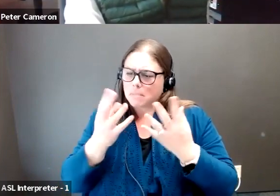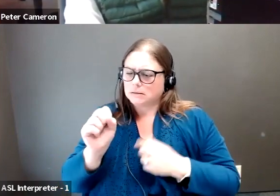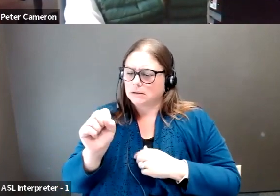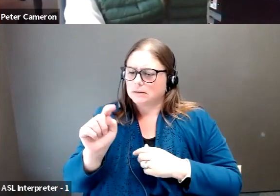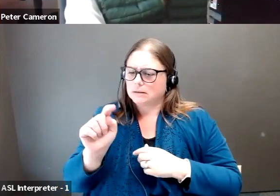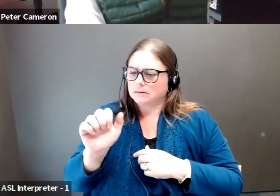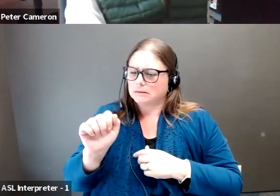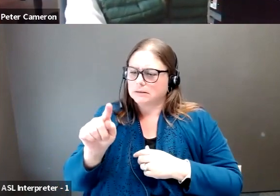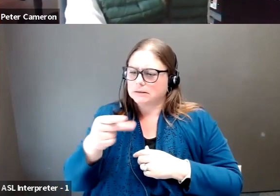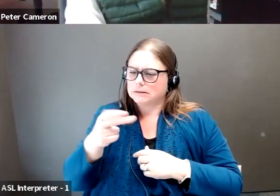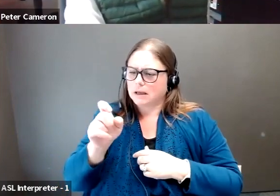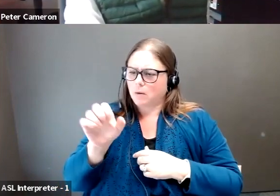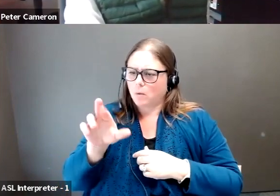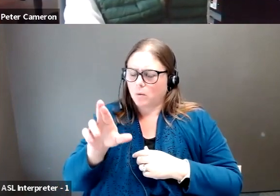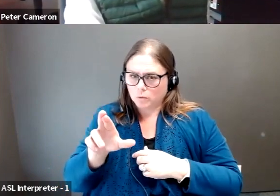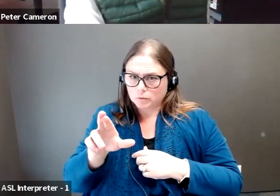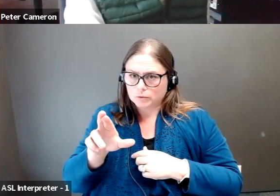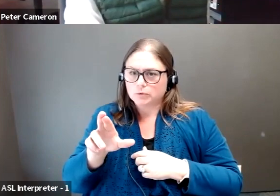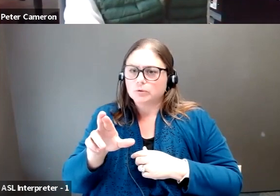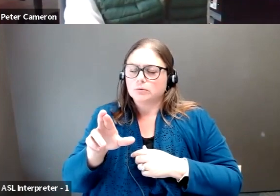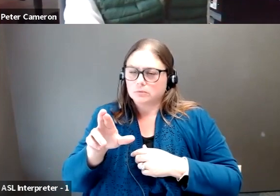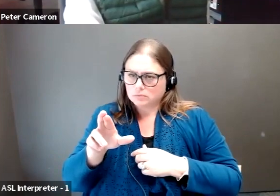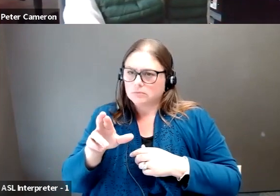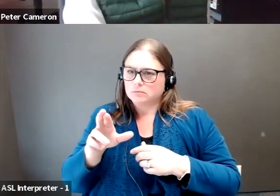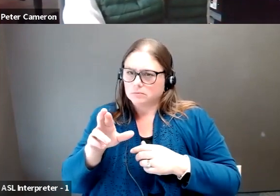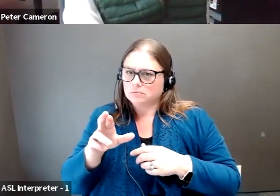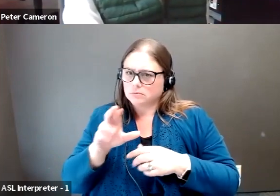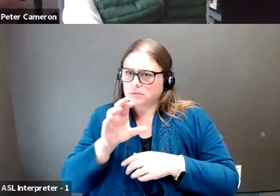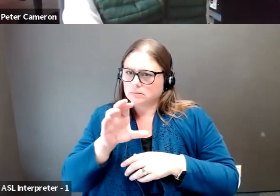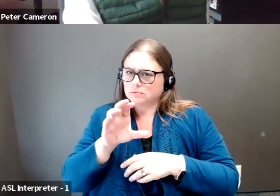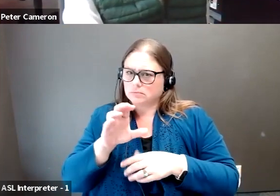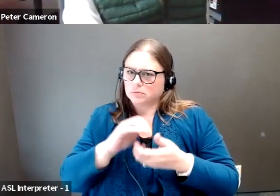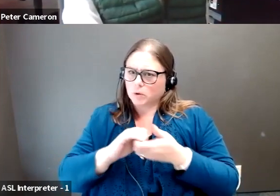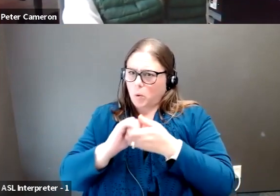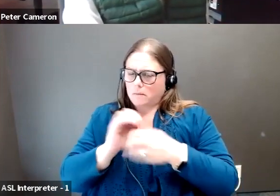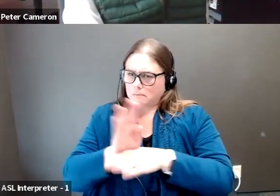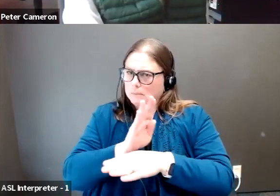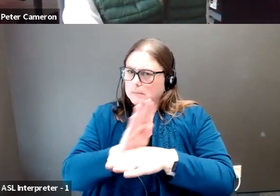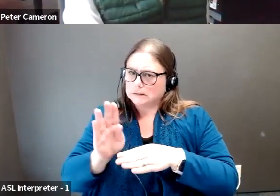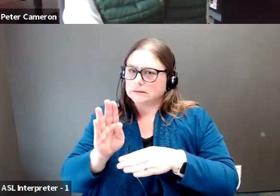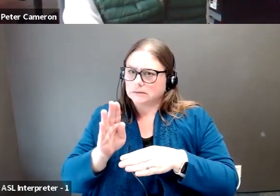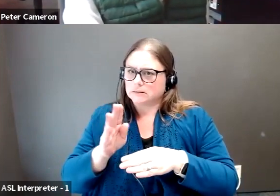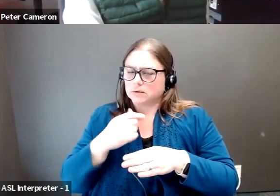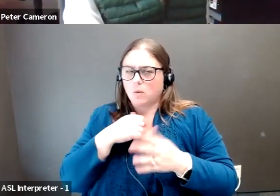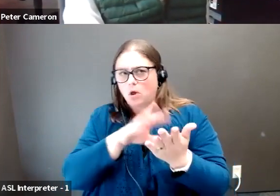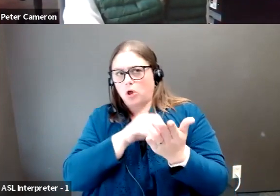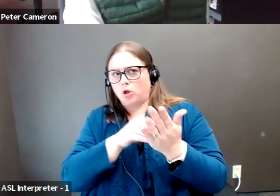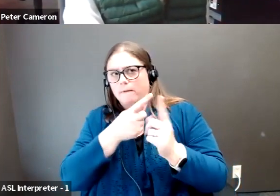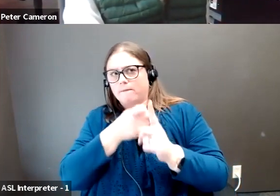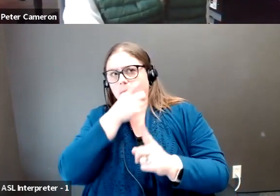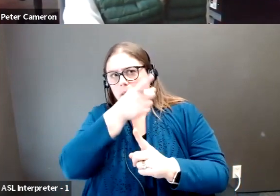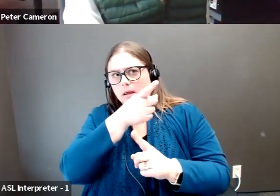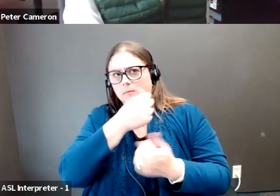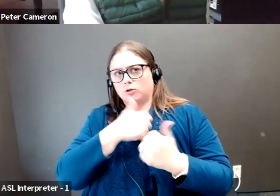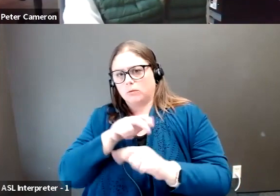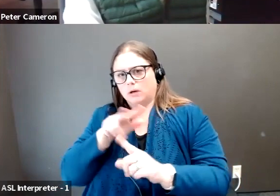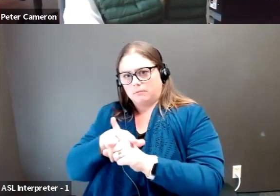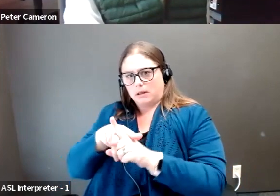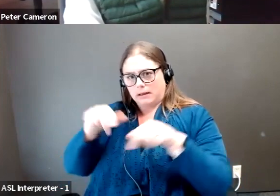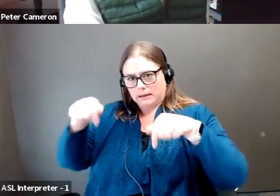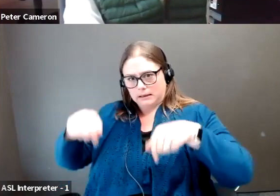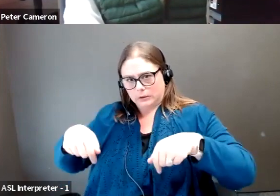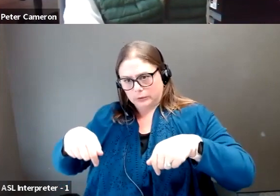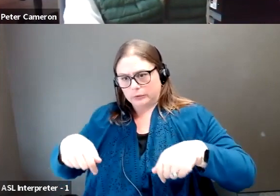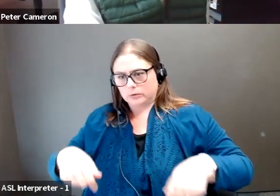supported cooperatives. And yeah, we can just learn from their examples. So if I could just add to